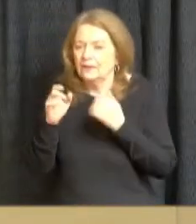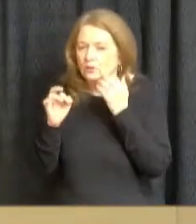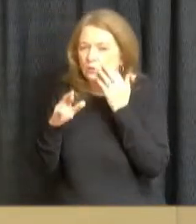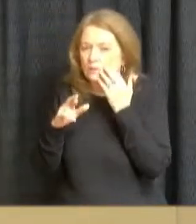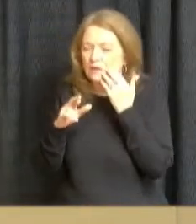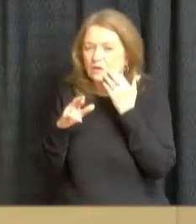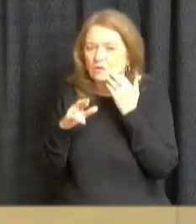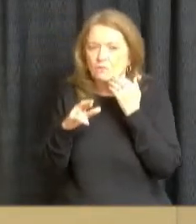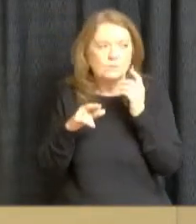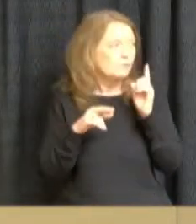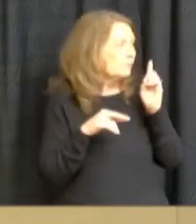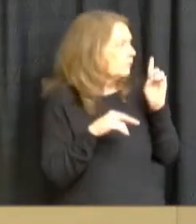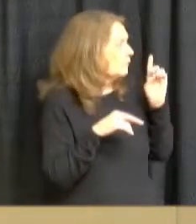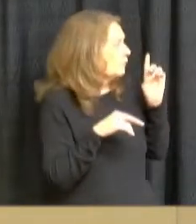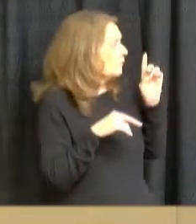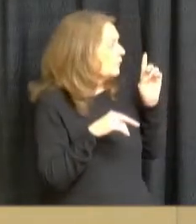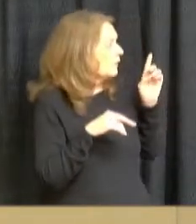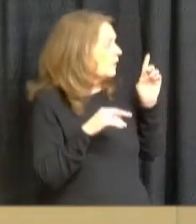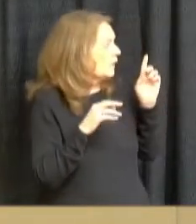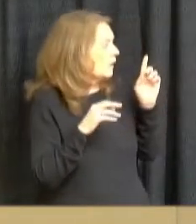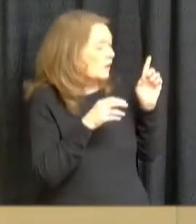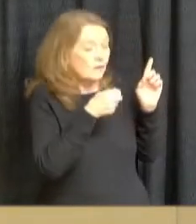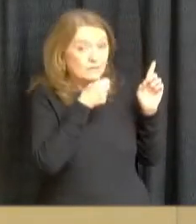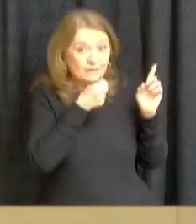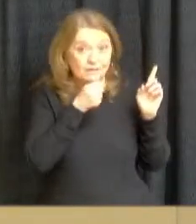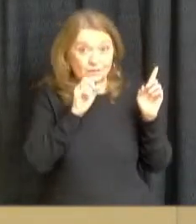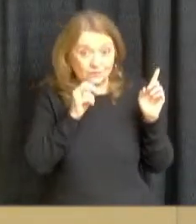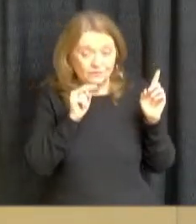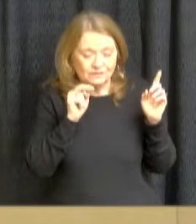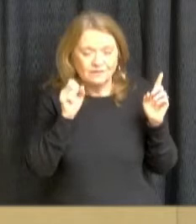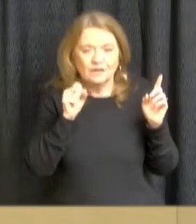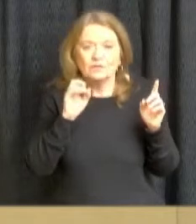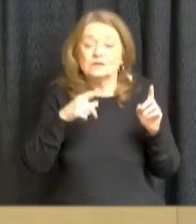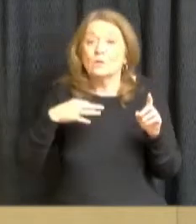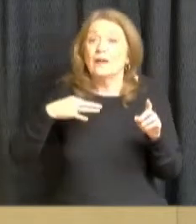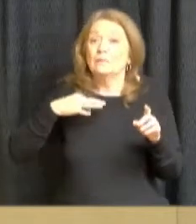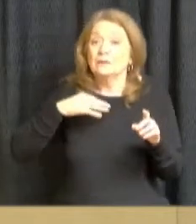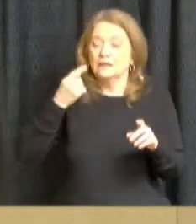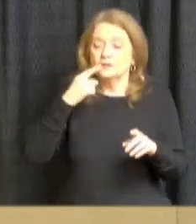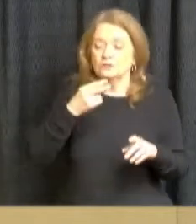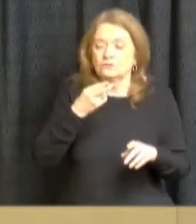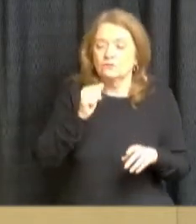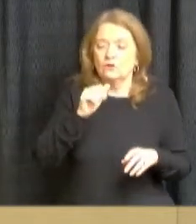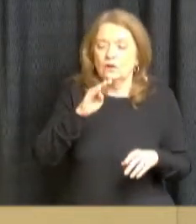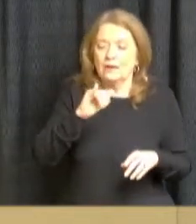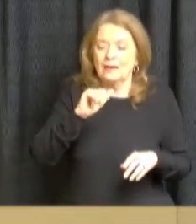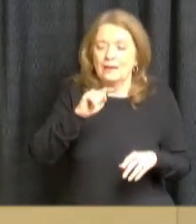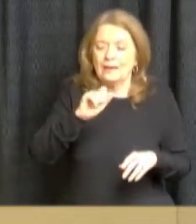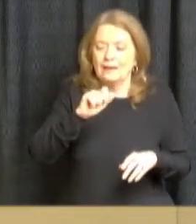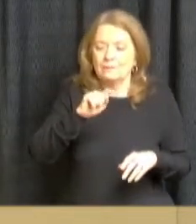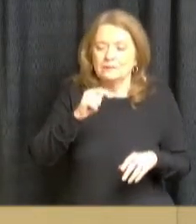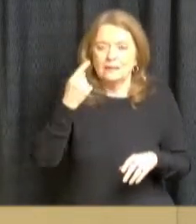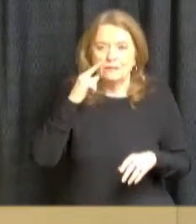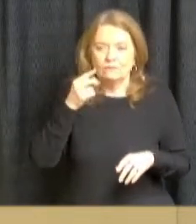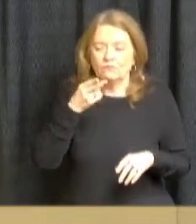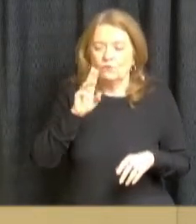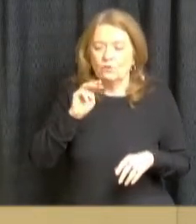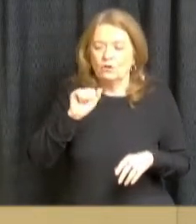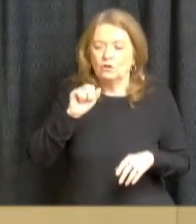Did I beat you to the Habitat Punch today? Okay. So applications are open for Habitat for